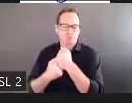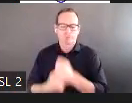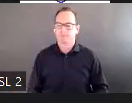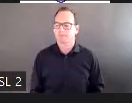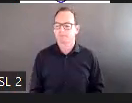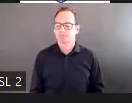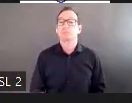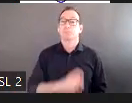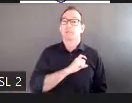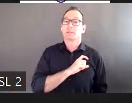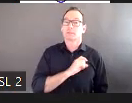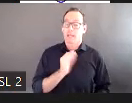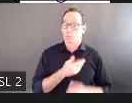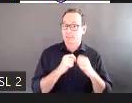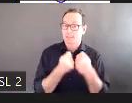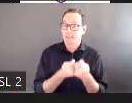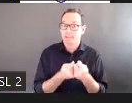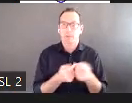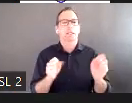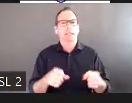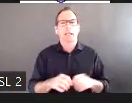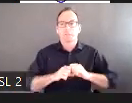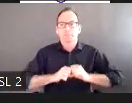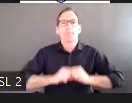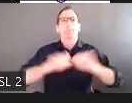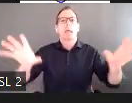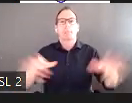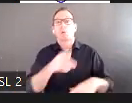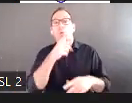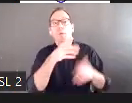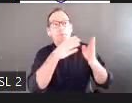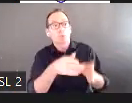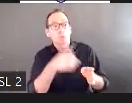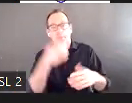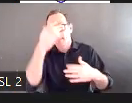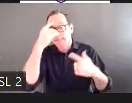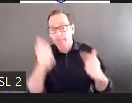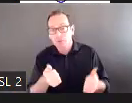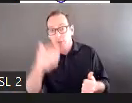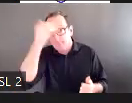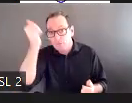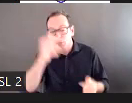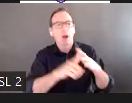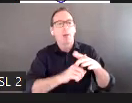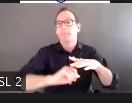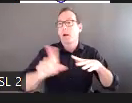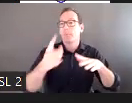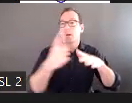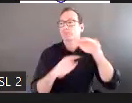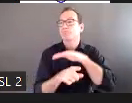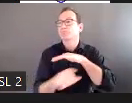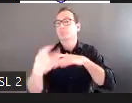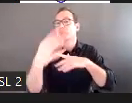missing persons with dementia. We have taken on in the past 2 to 3 years supporting those situations to